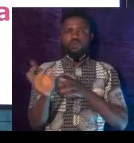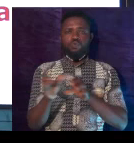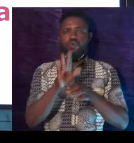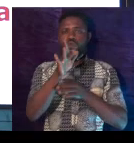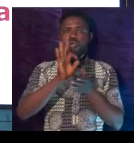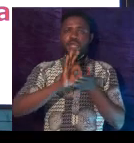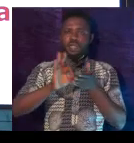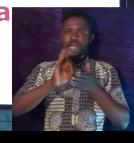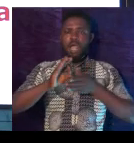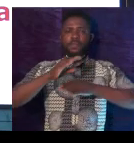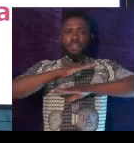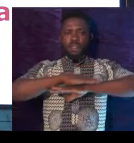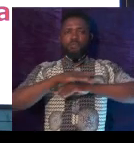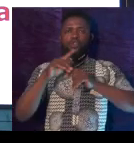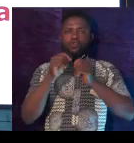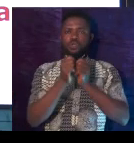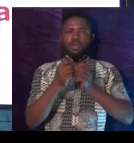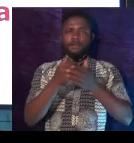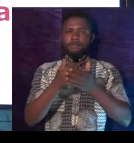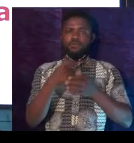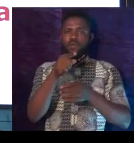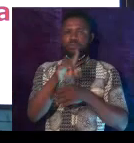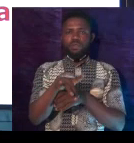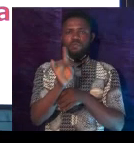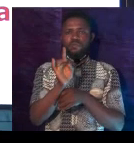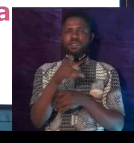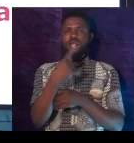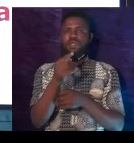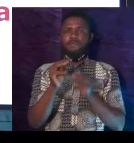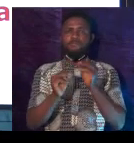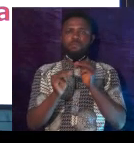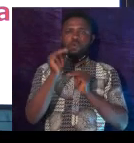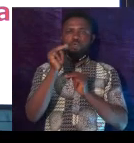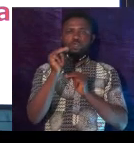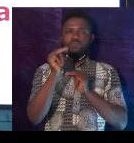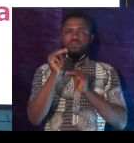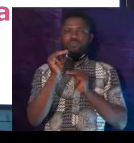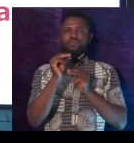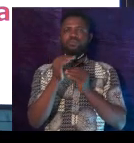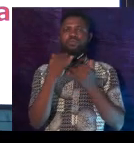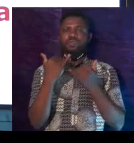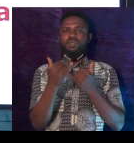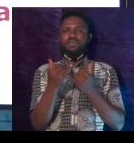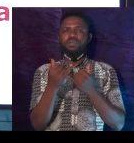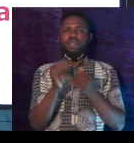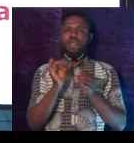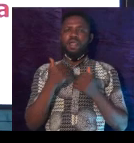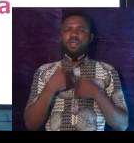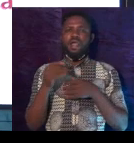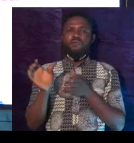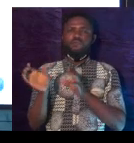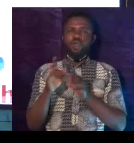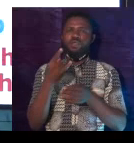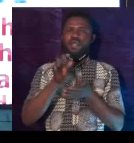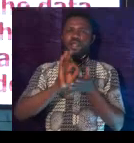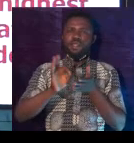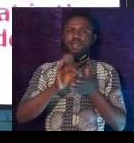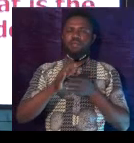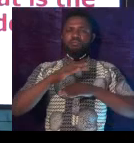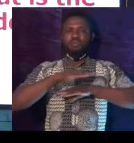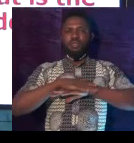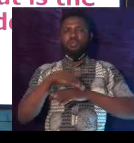put your data table or your count table together before you find the mode. So now that you've drawn the